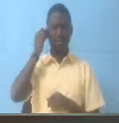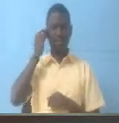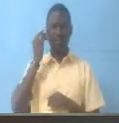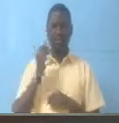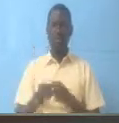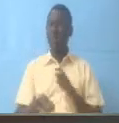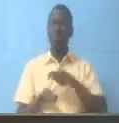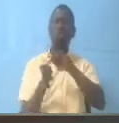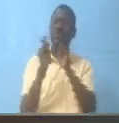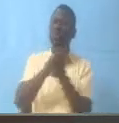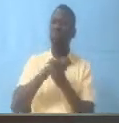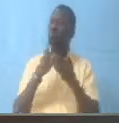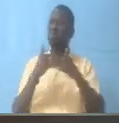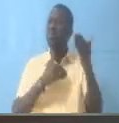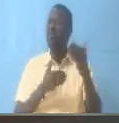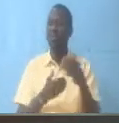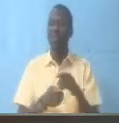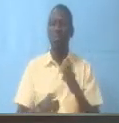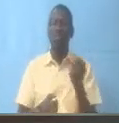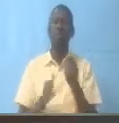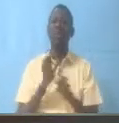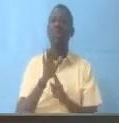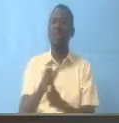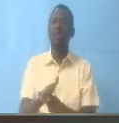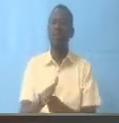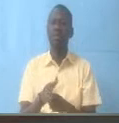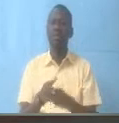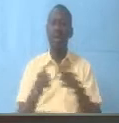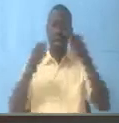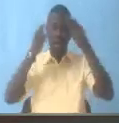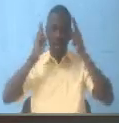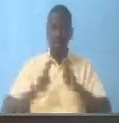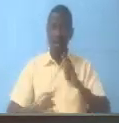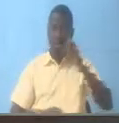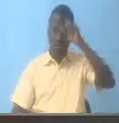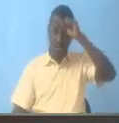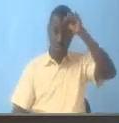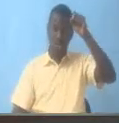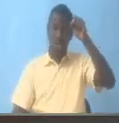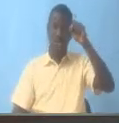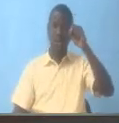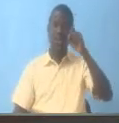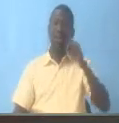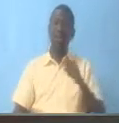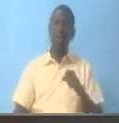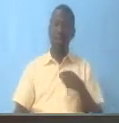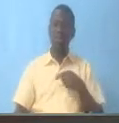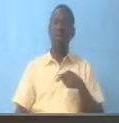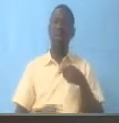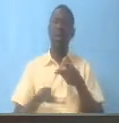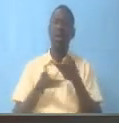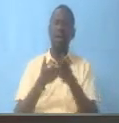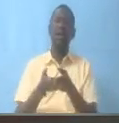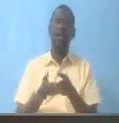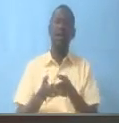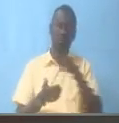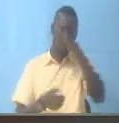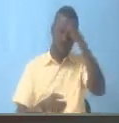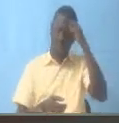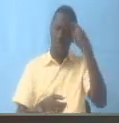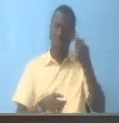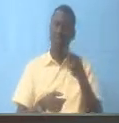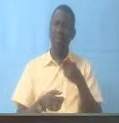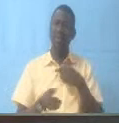really. As State Counsel, you were assigned to a particular office, either in the Director